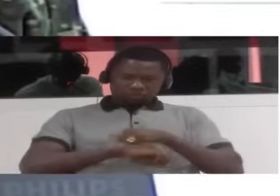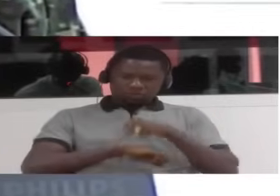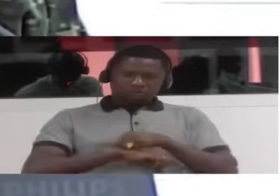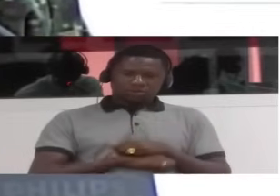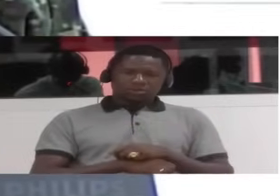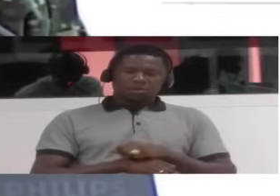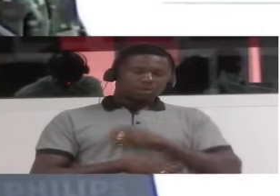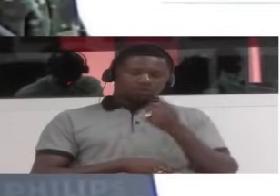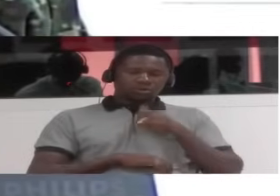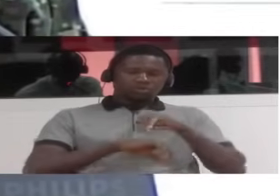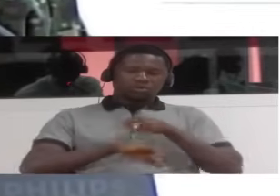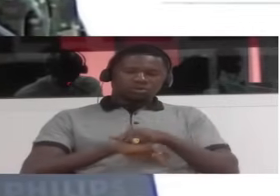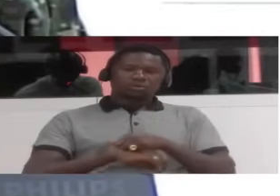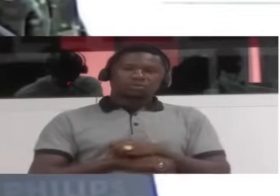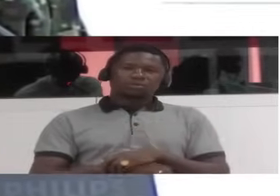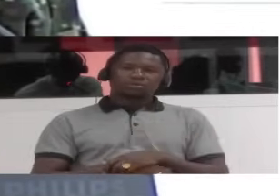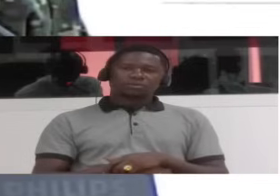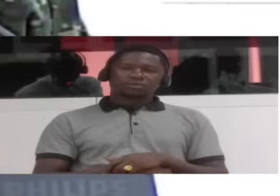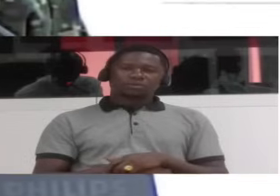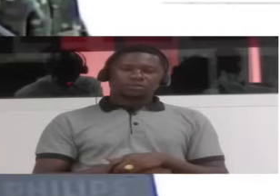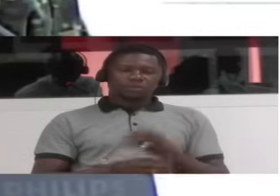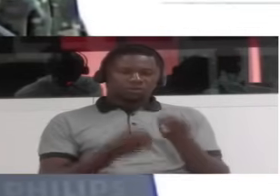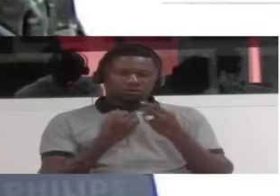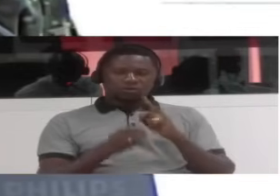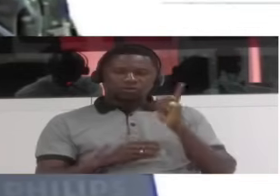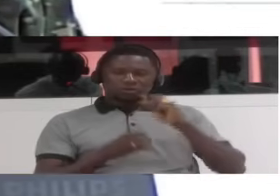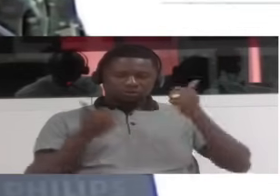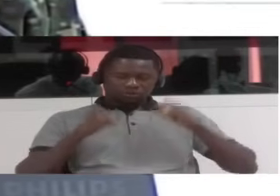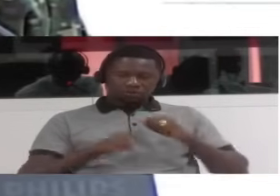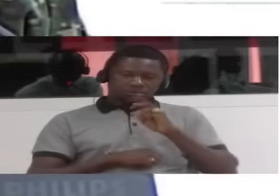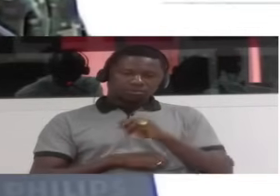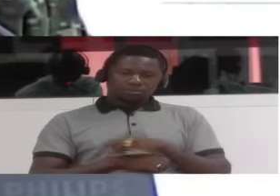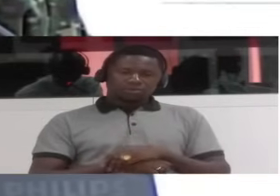And we tortured him. Can you tell us what you did to him? We beat him.